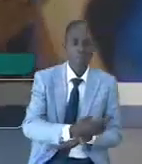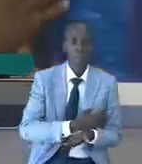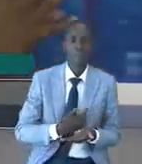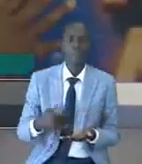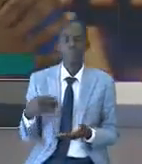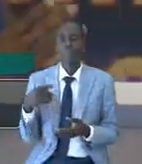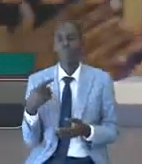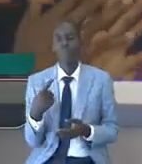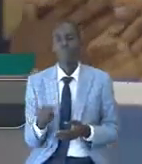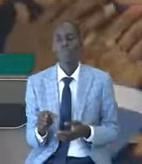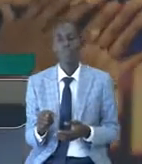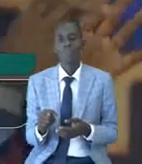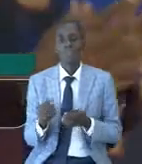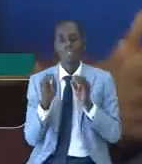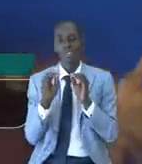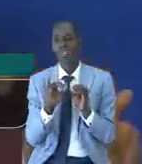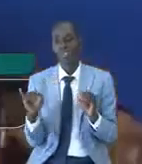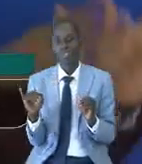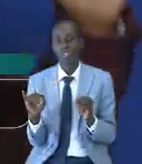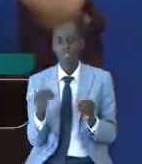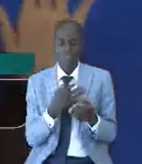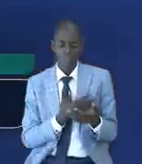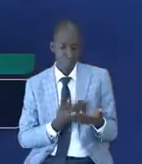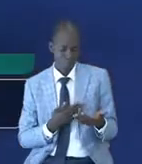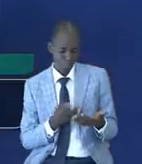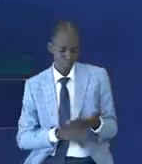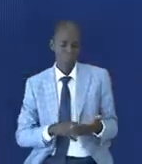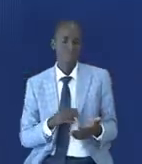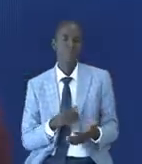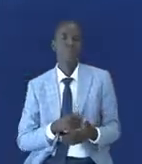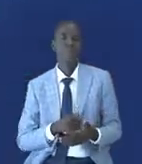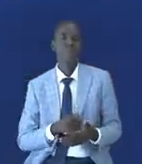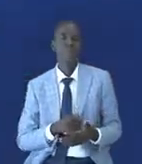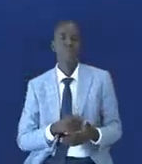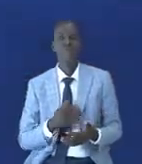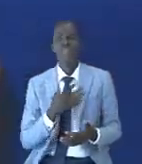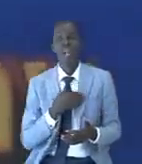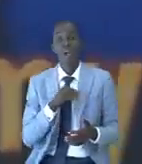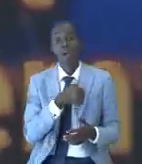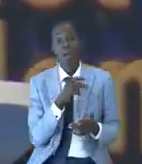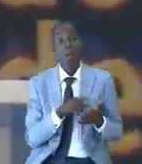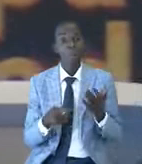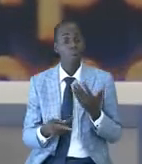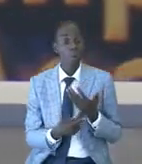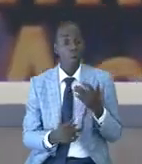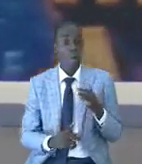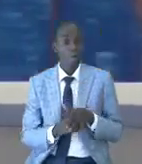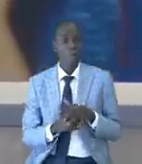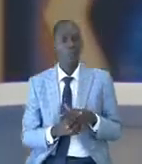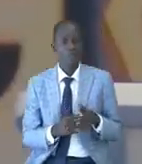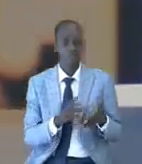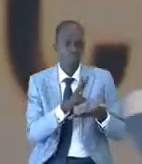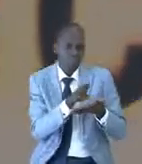a big notebook, and they store it away. Another program comes, the sermon